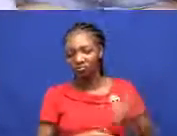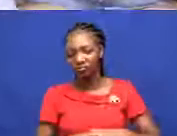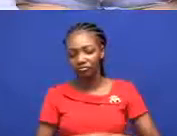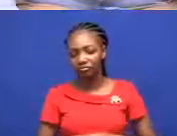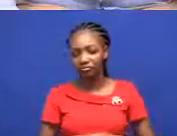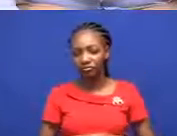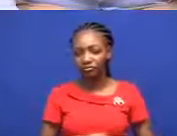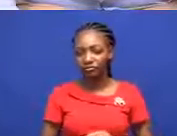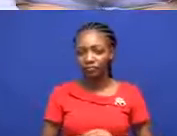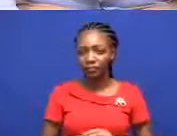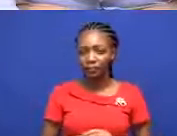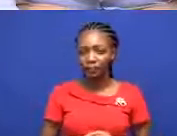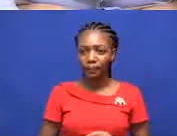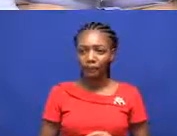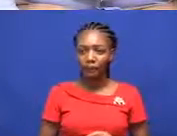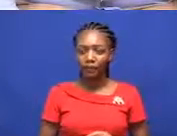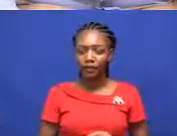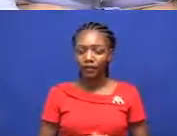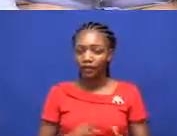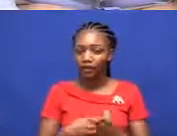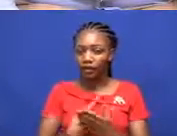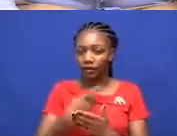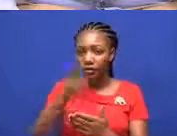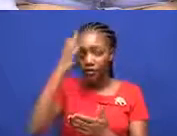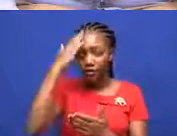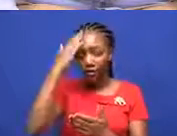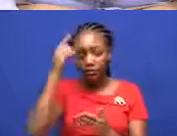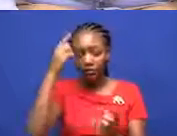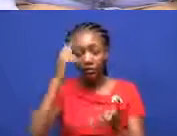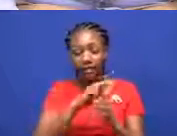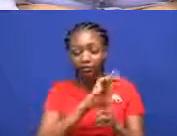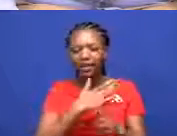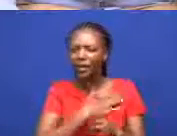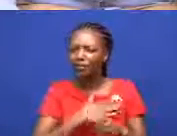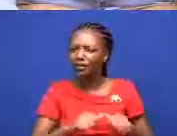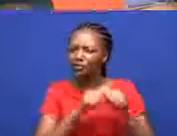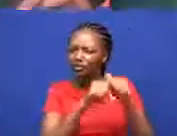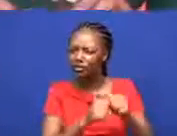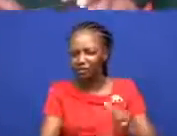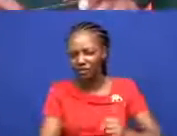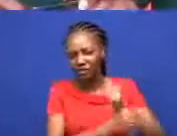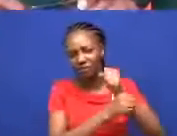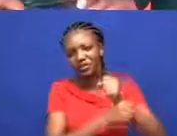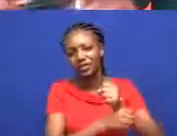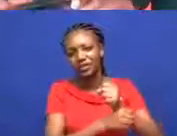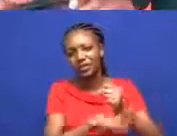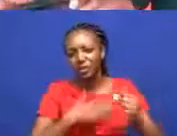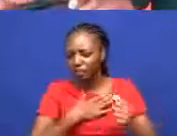to support their kids, you know, whatever goals they have, just support them. Really, really amazing story there by David Muthoka.